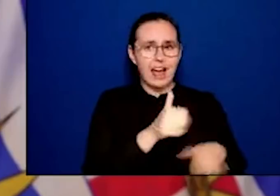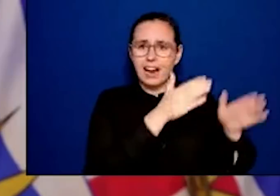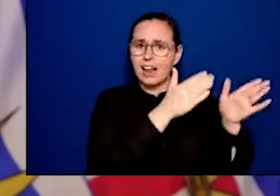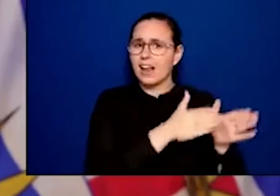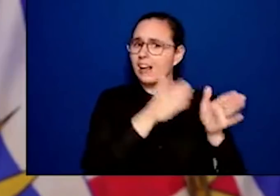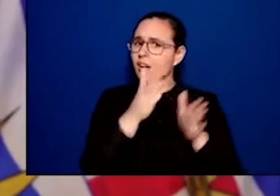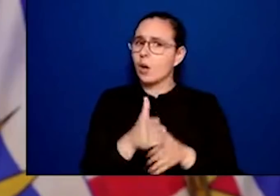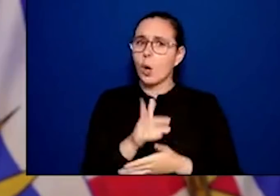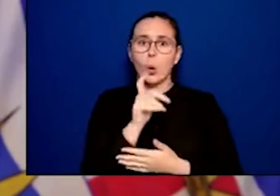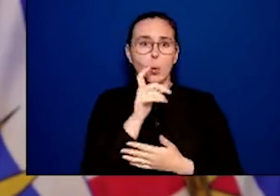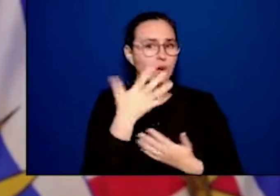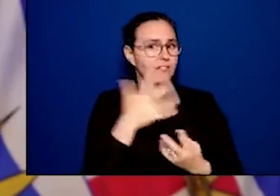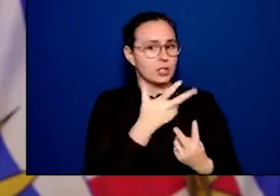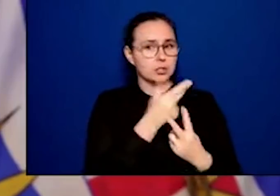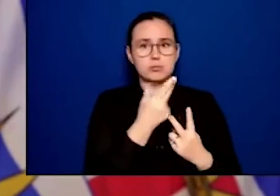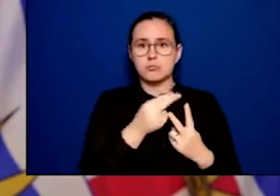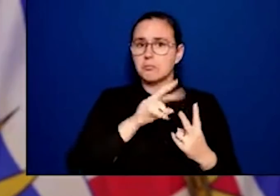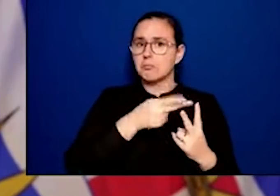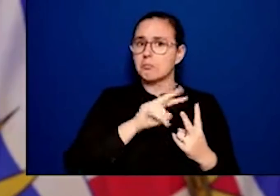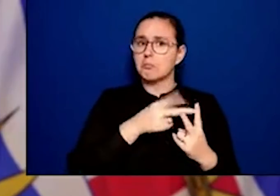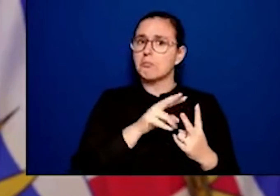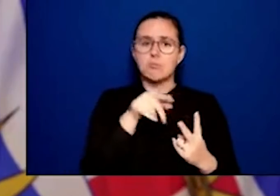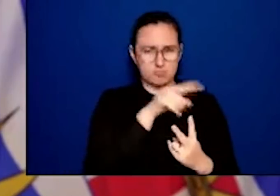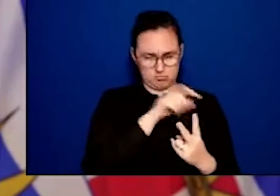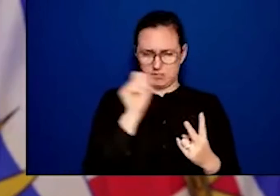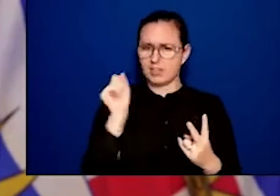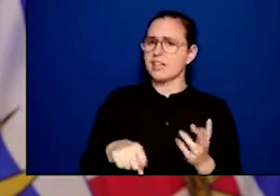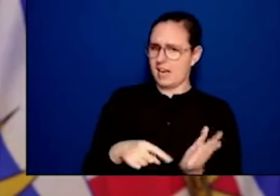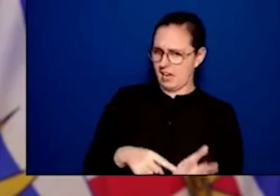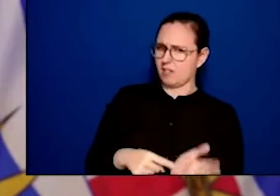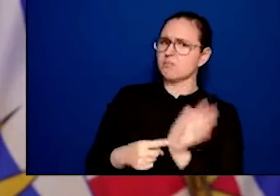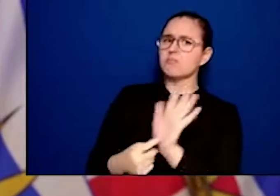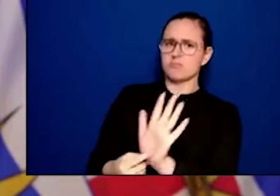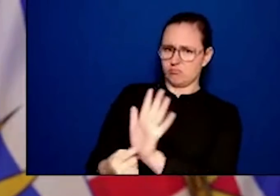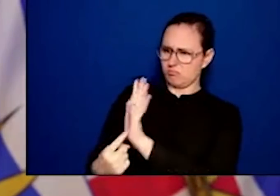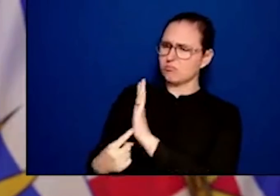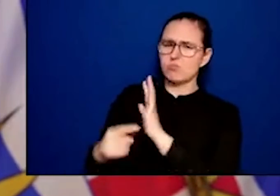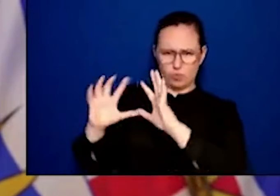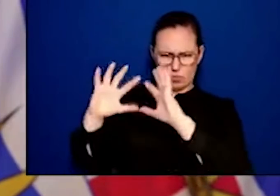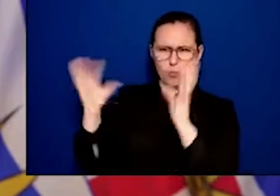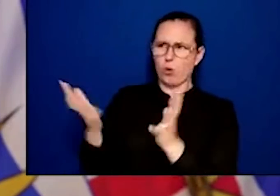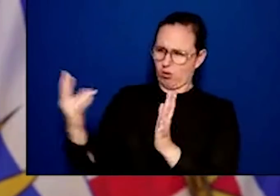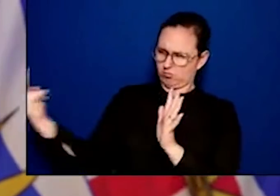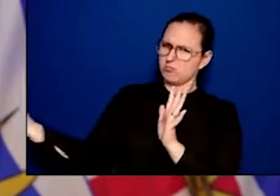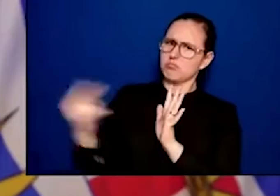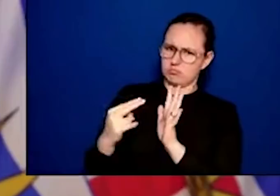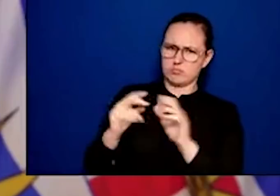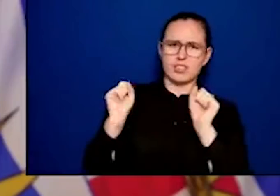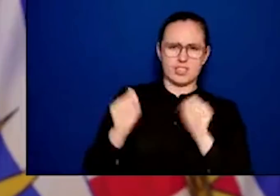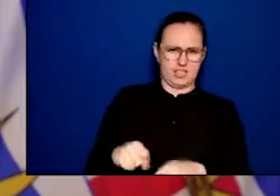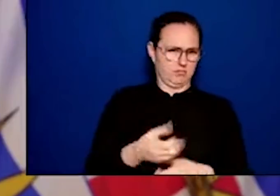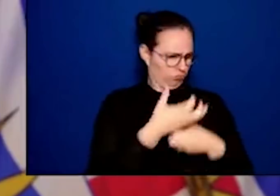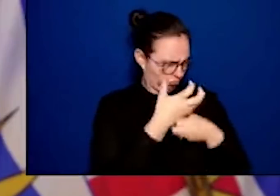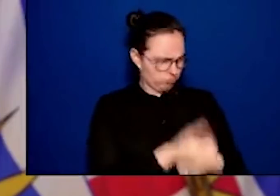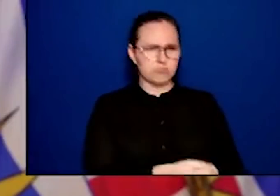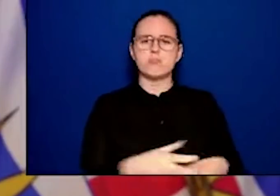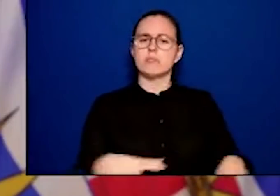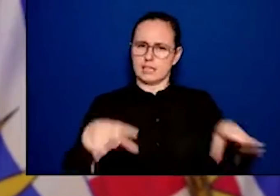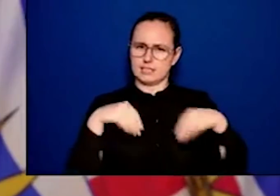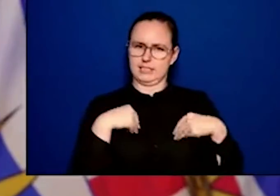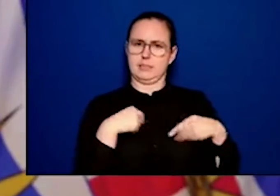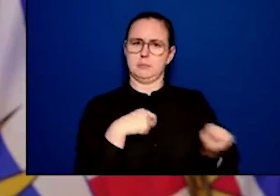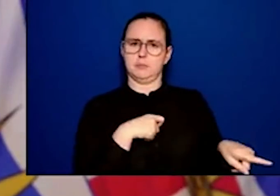And I can tell you my colleagues at the Public Health Agency and Dr. Tam have been meeting with our counterparts in other